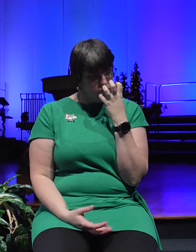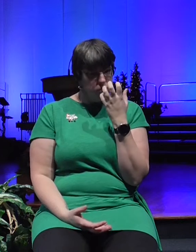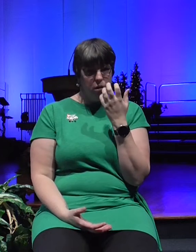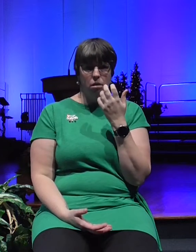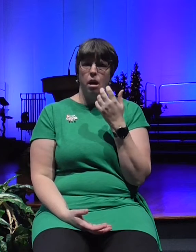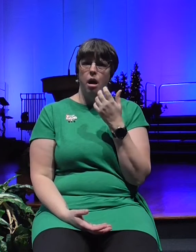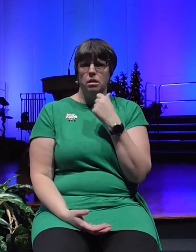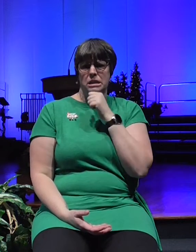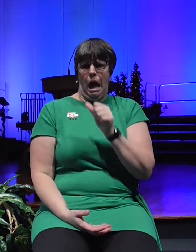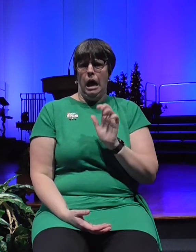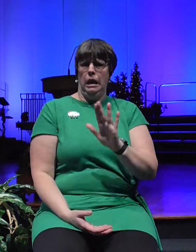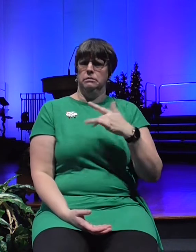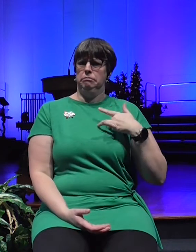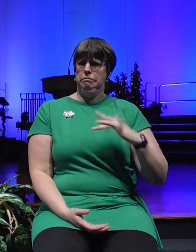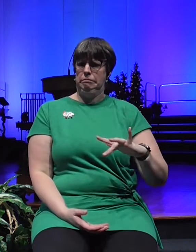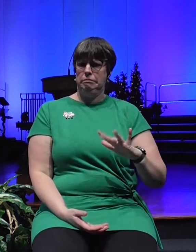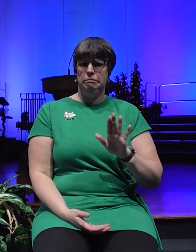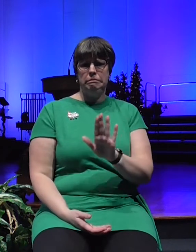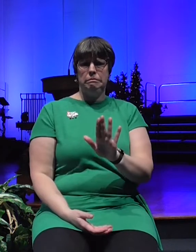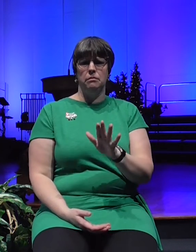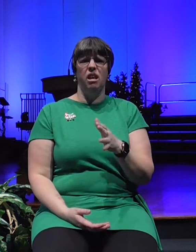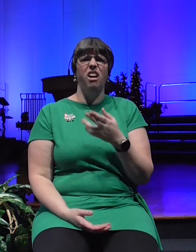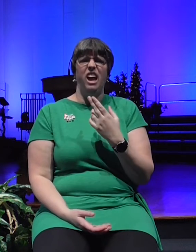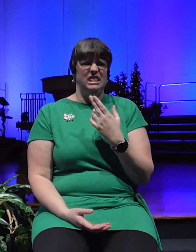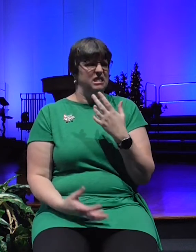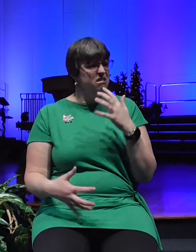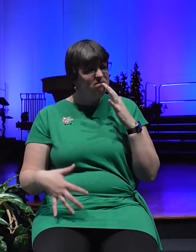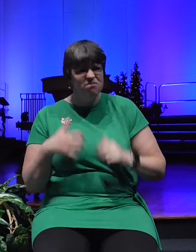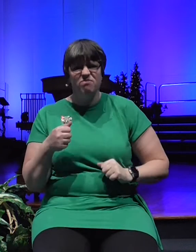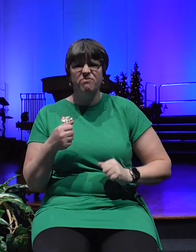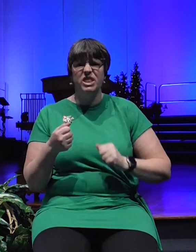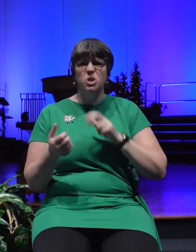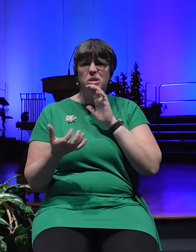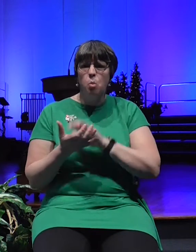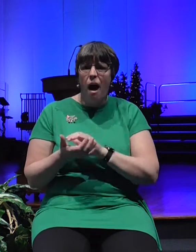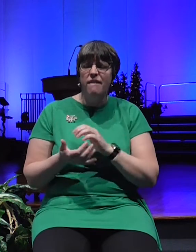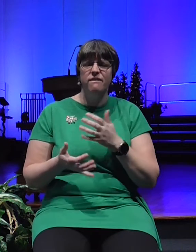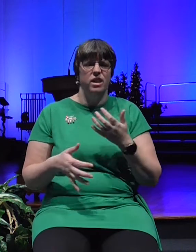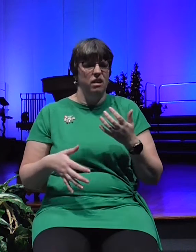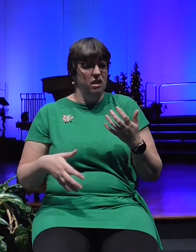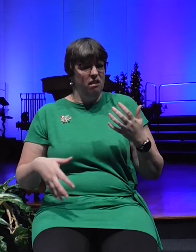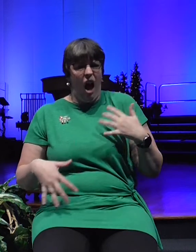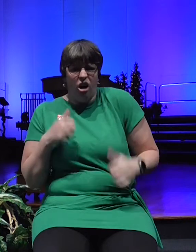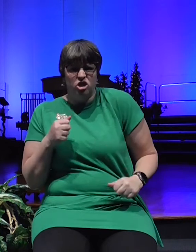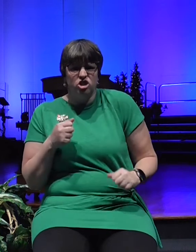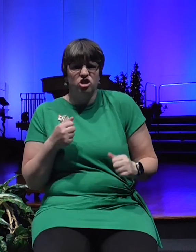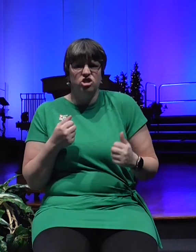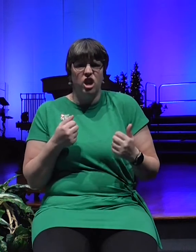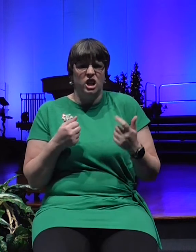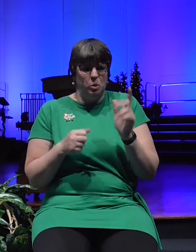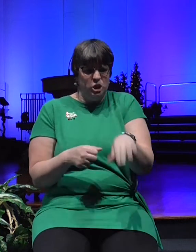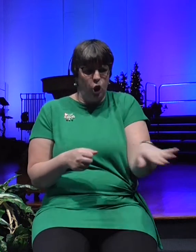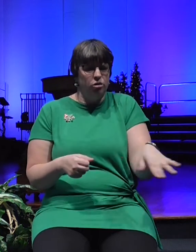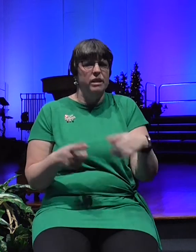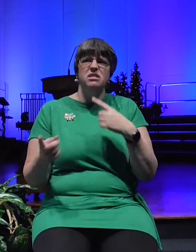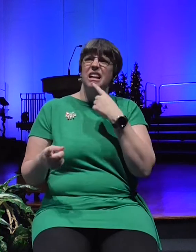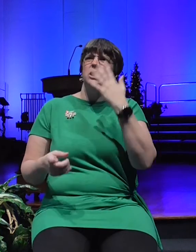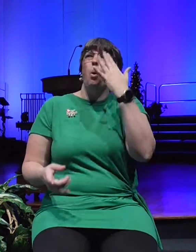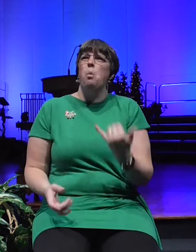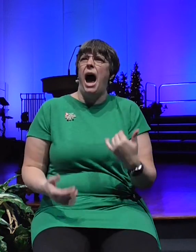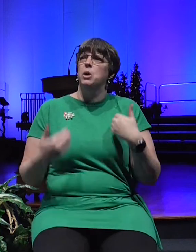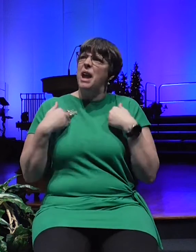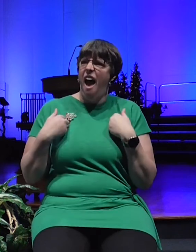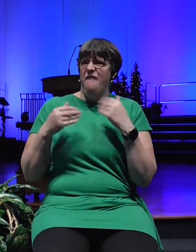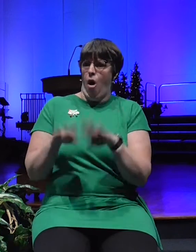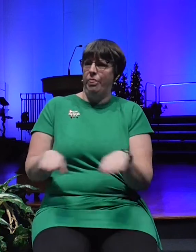he uncharacteristically is very harsh with his wife. He's harsh with his children. He even says to his wife, "Why do we have all